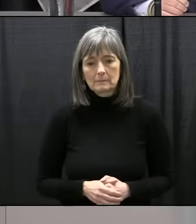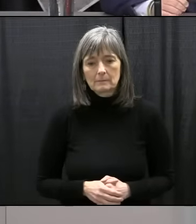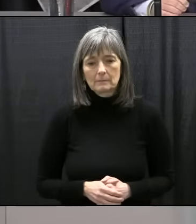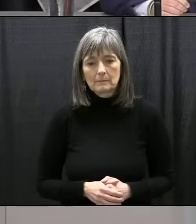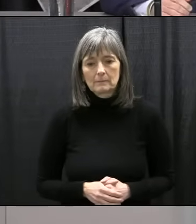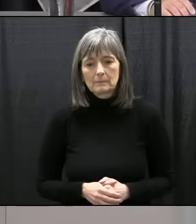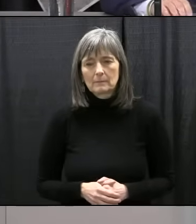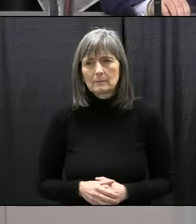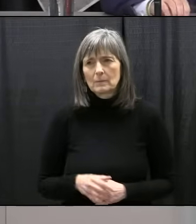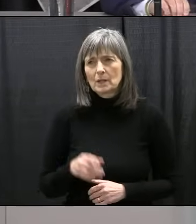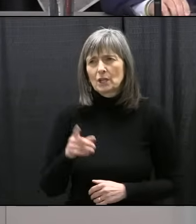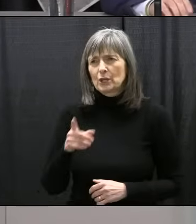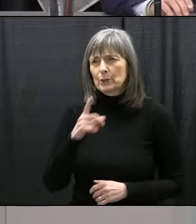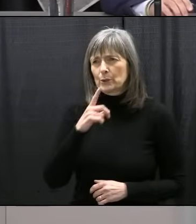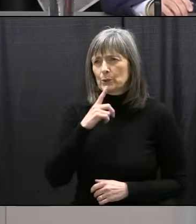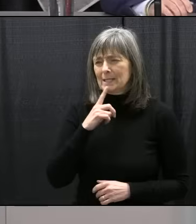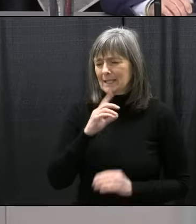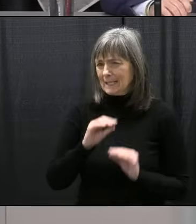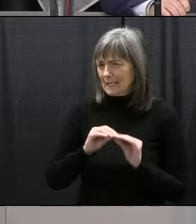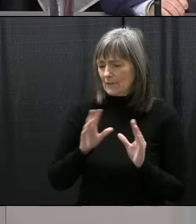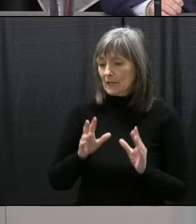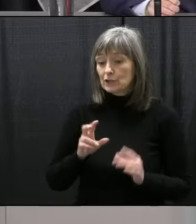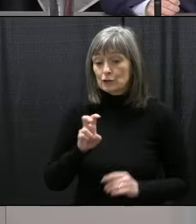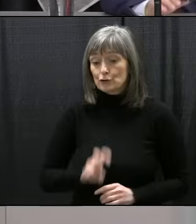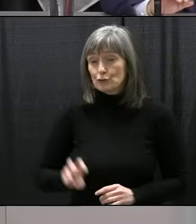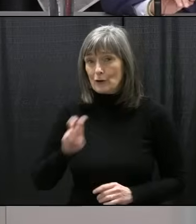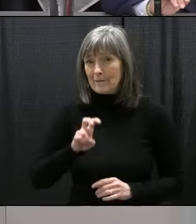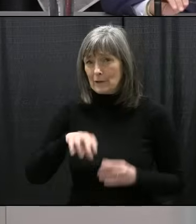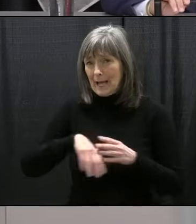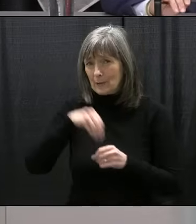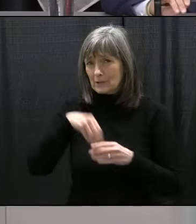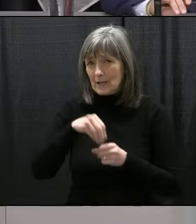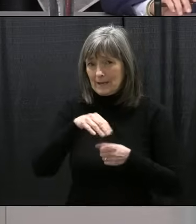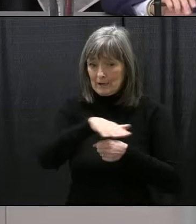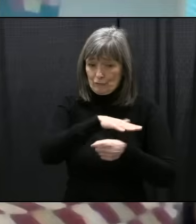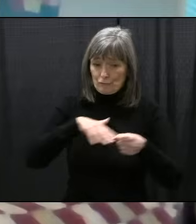You're saying no outside of region travel, but just how do you define region?